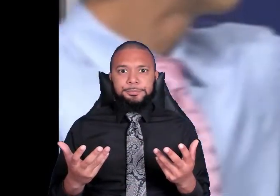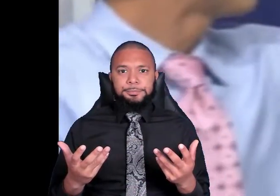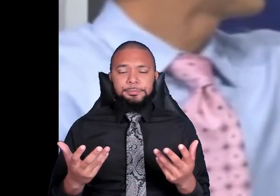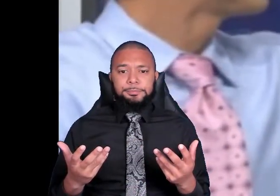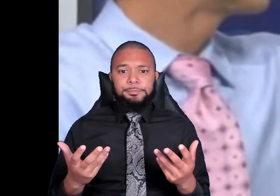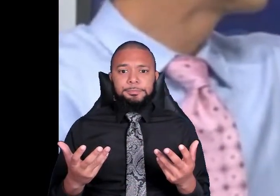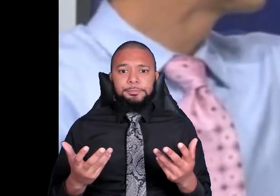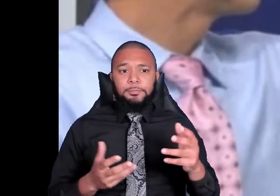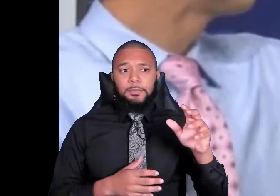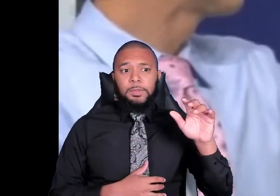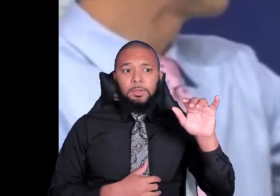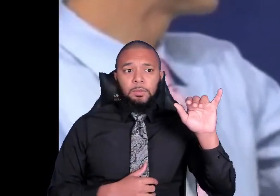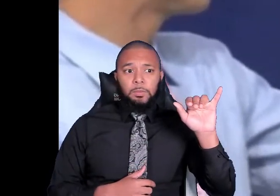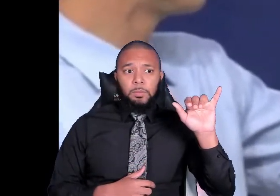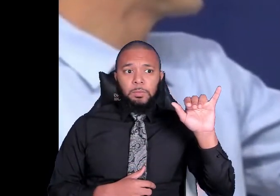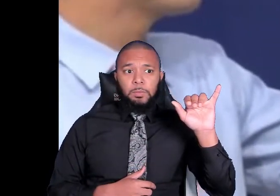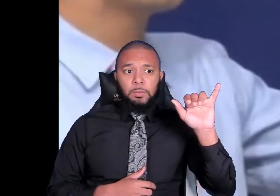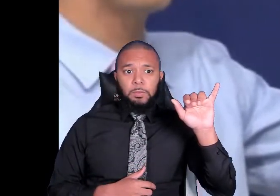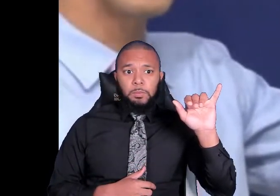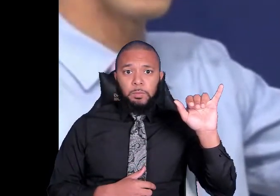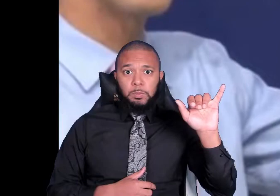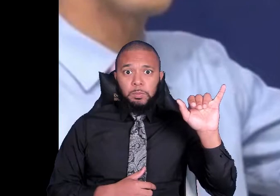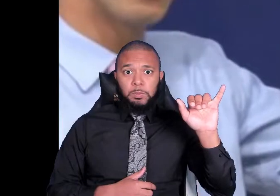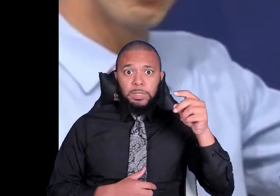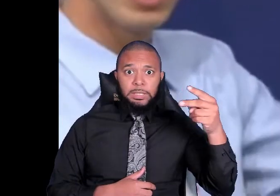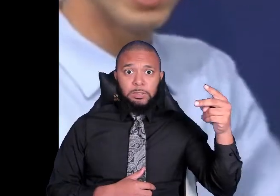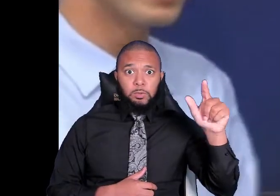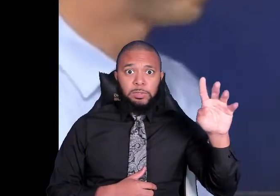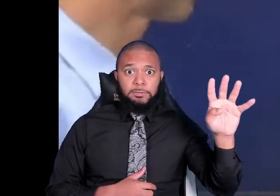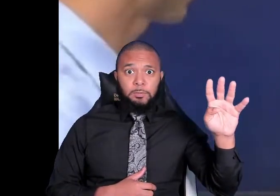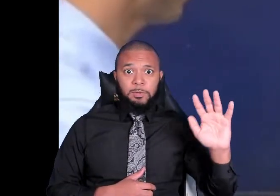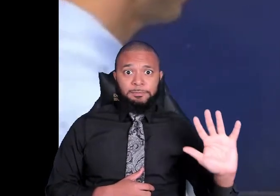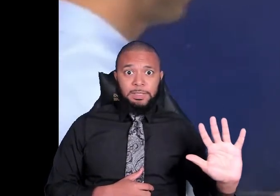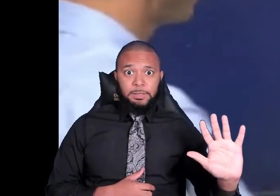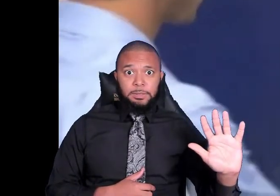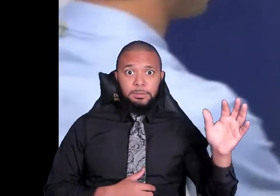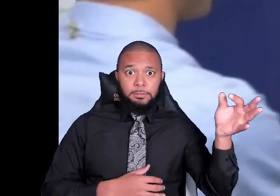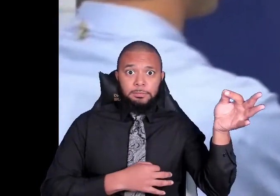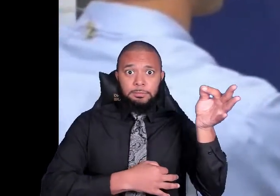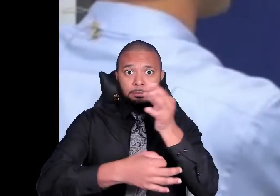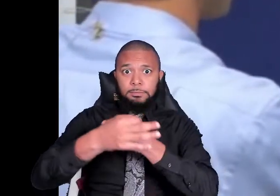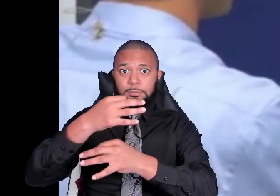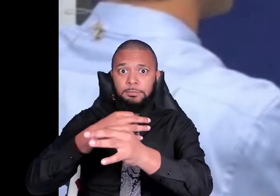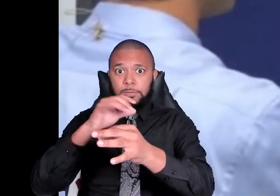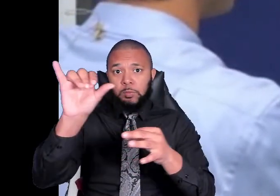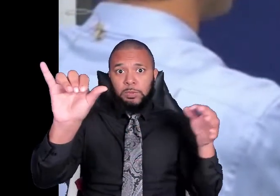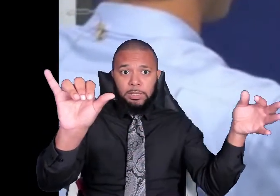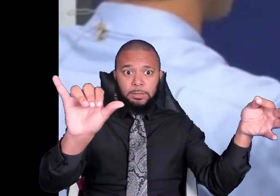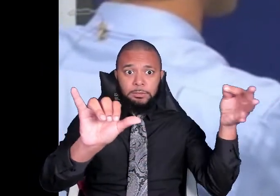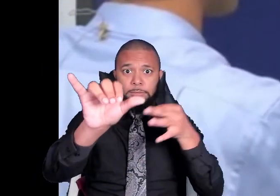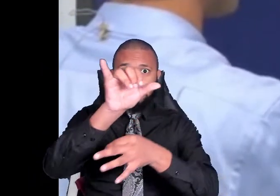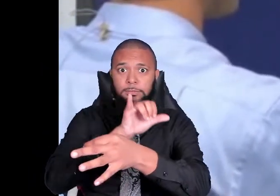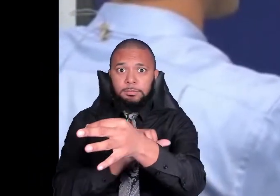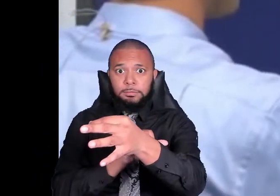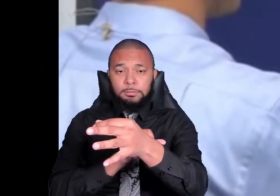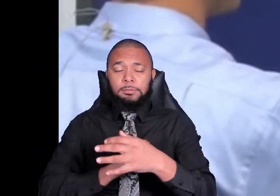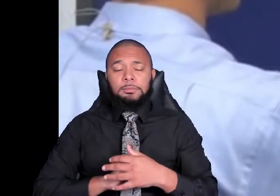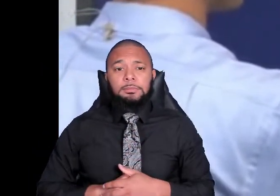So we take y equals 24 fifths and we input that for y. So now we have negative